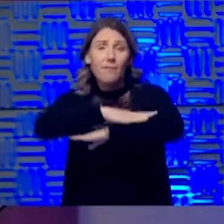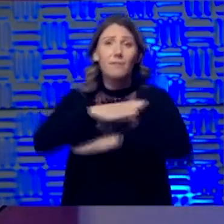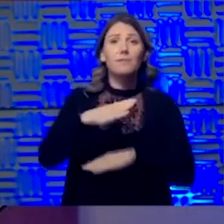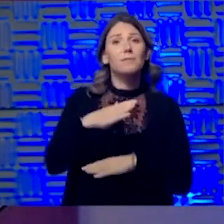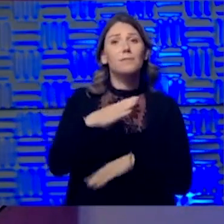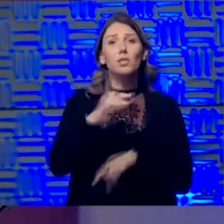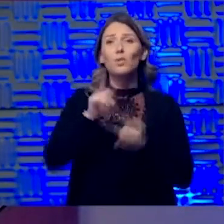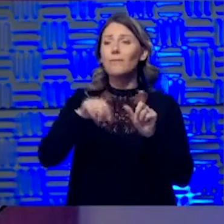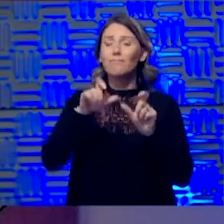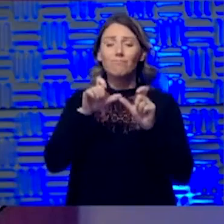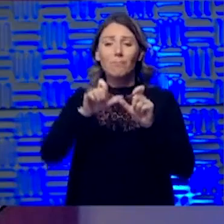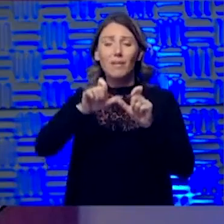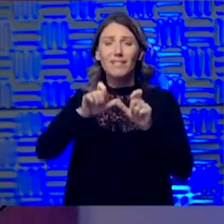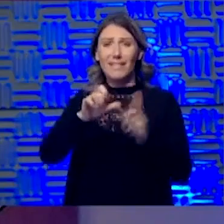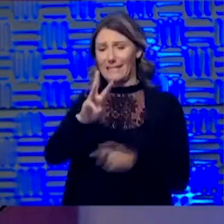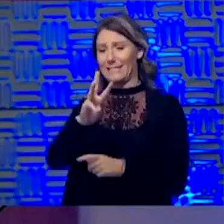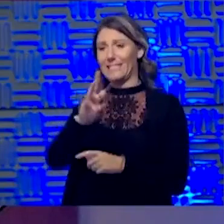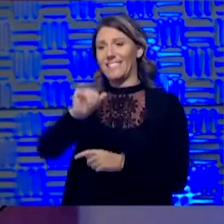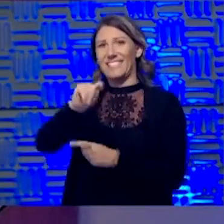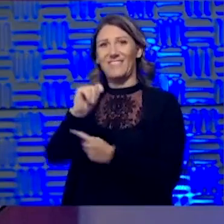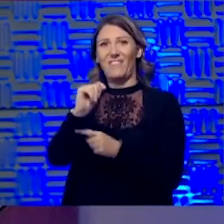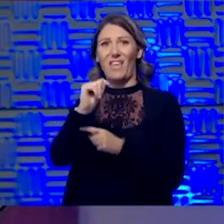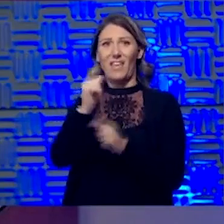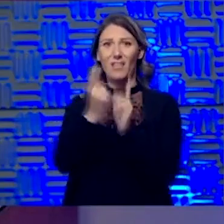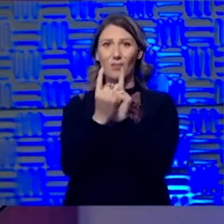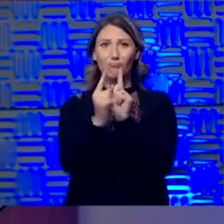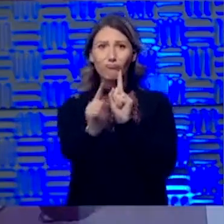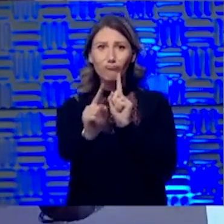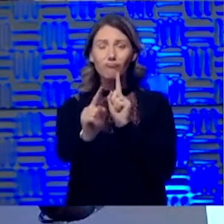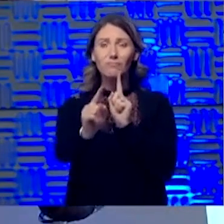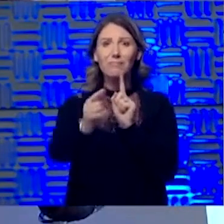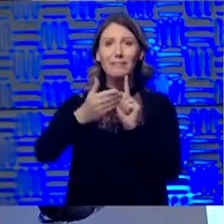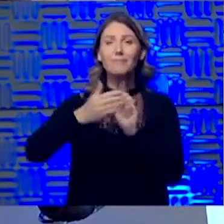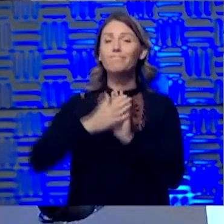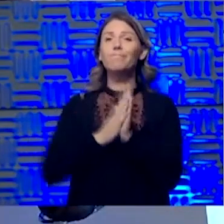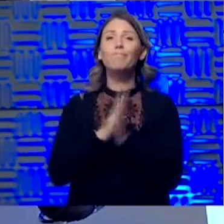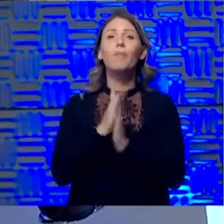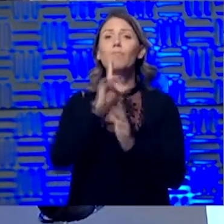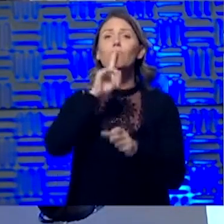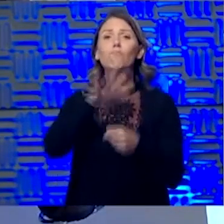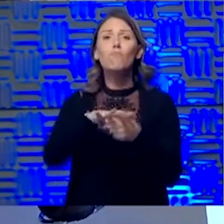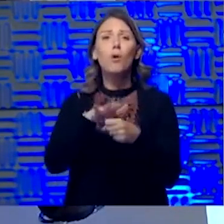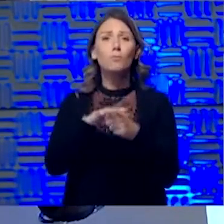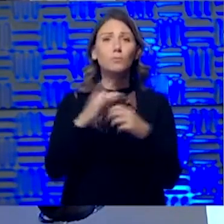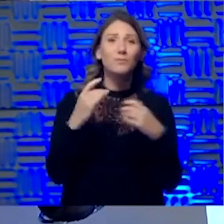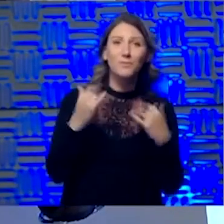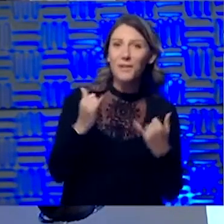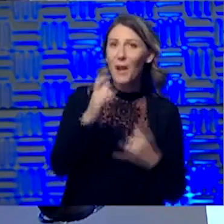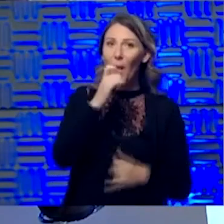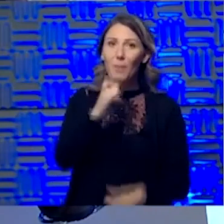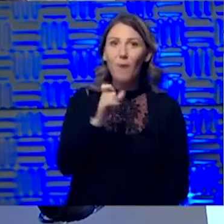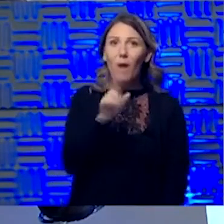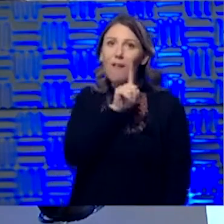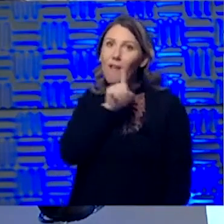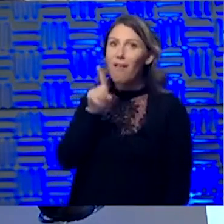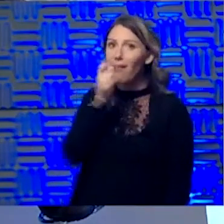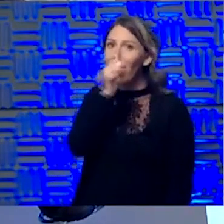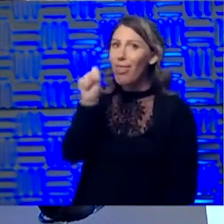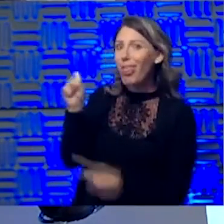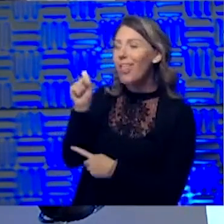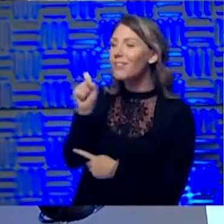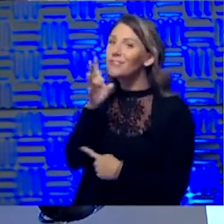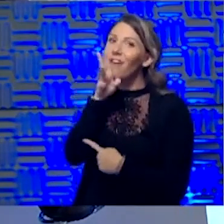can't always maintain that 6 feet social distance. So I promise right now I'm not to come over to you and not to talk or breathe on you or spit at